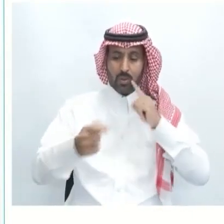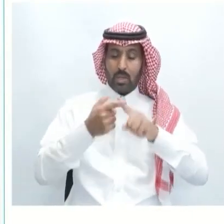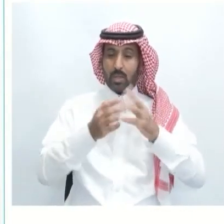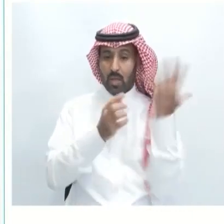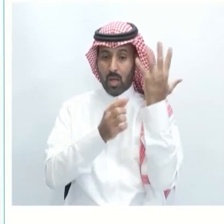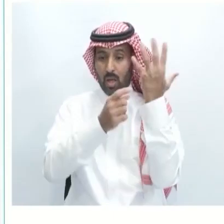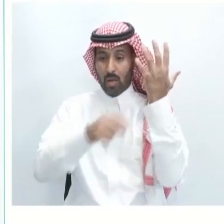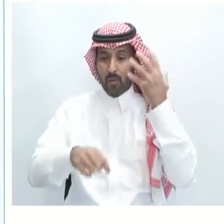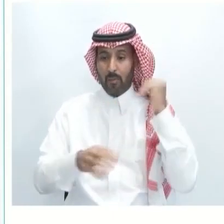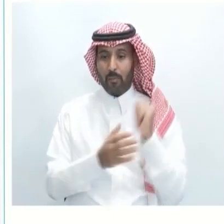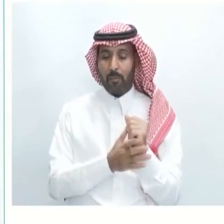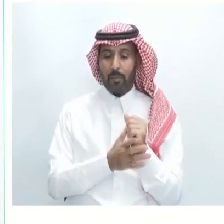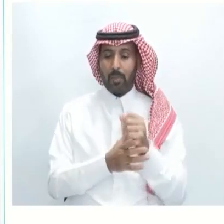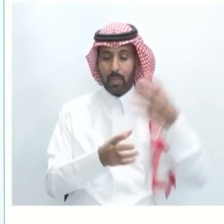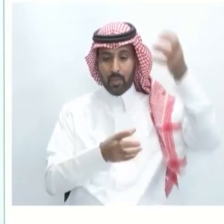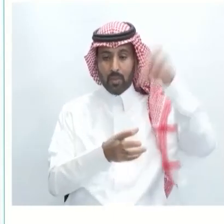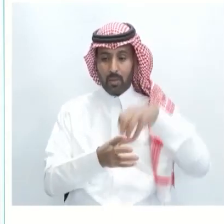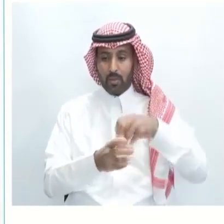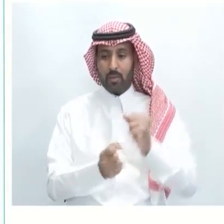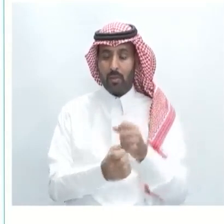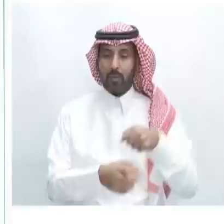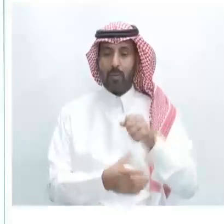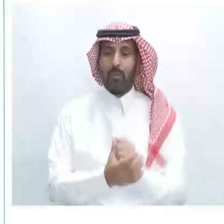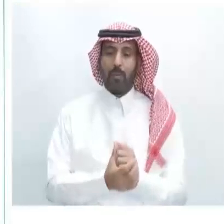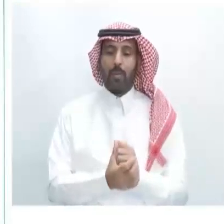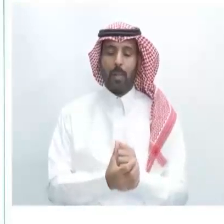trees and putting them in baskets.